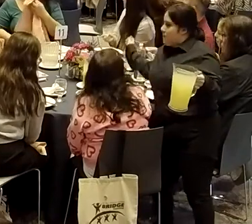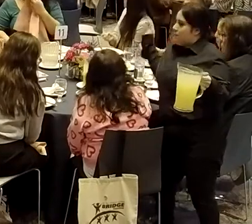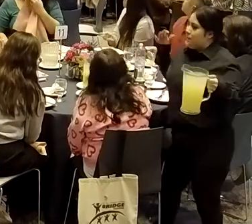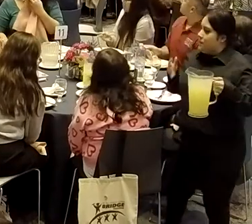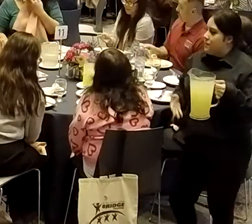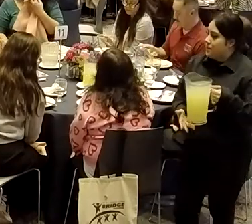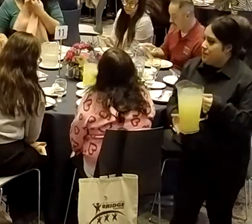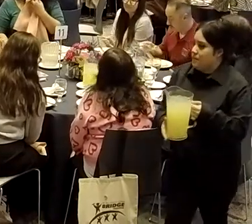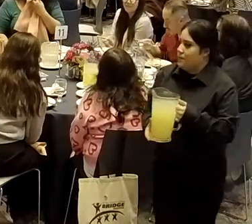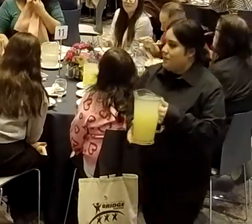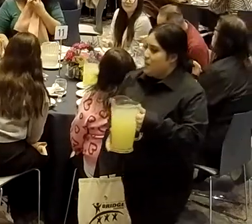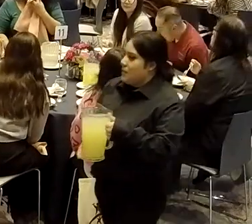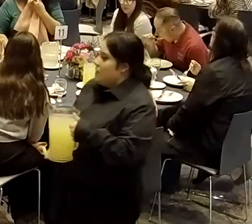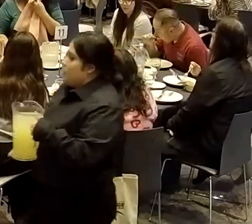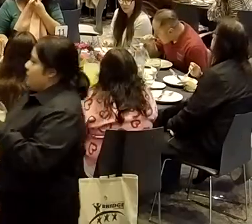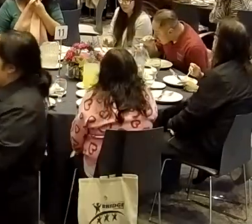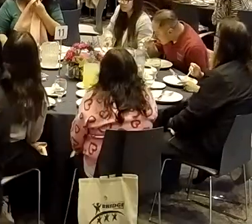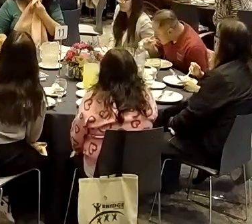attention, please.